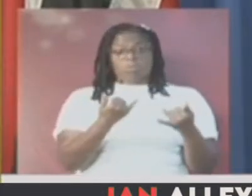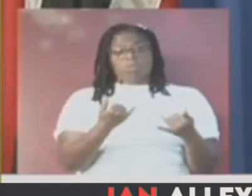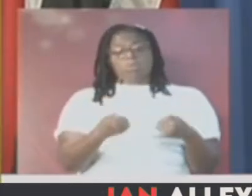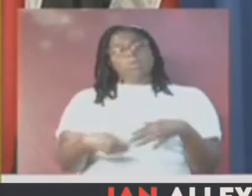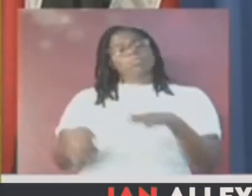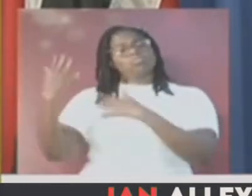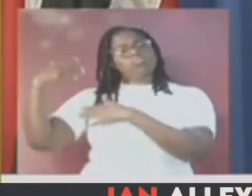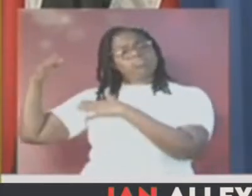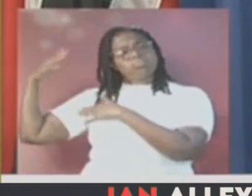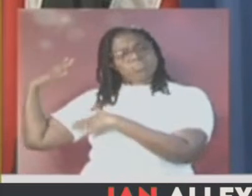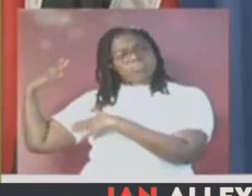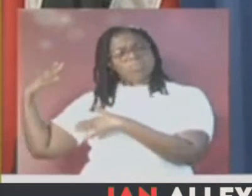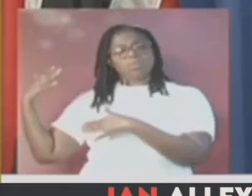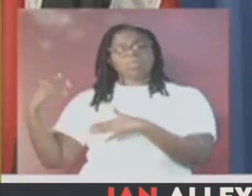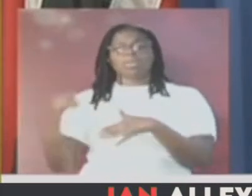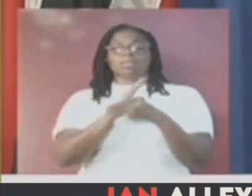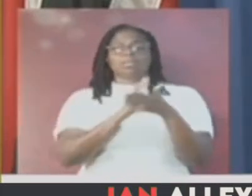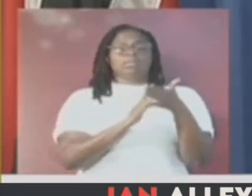some fright,